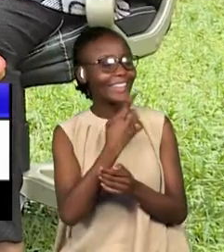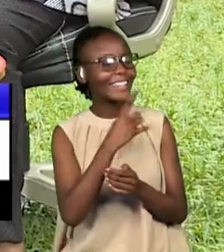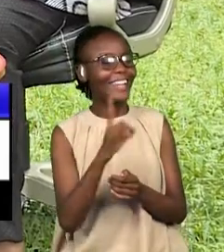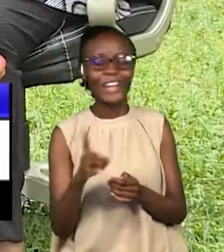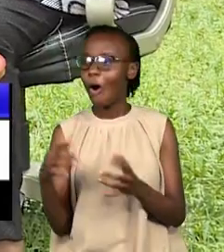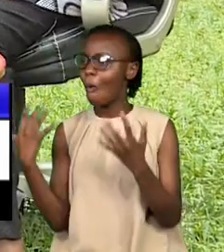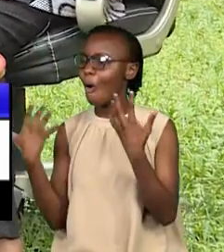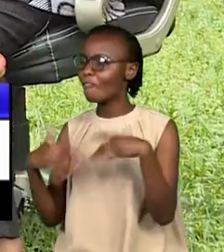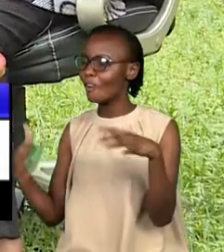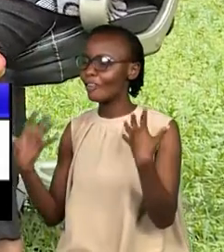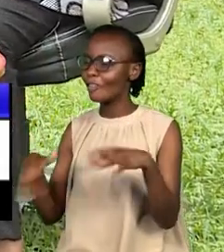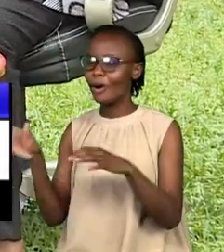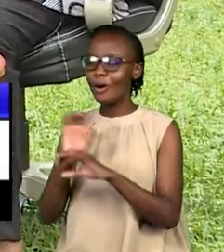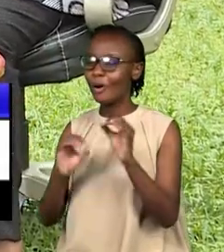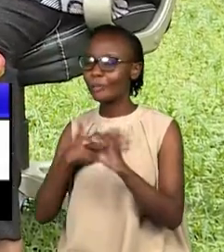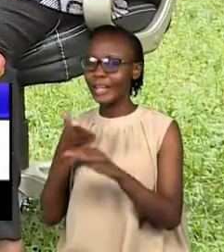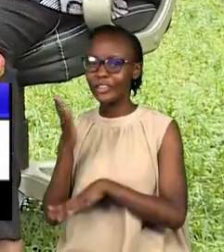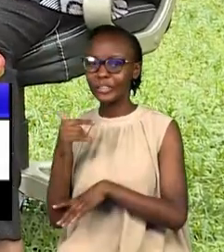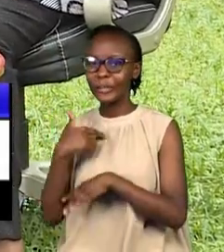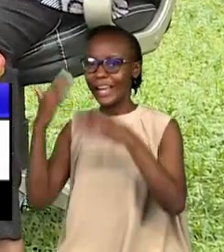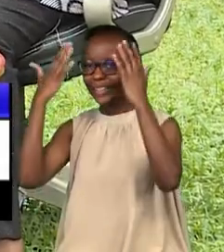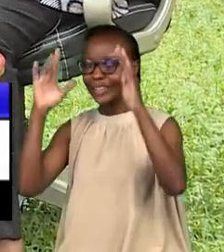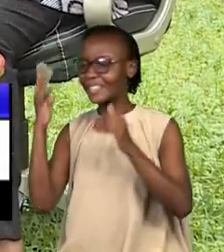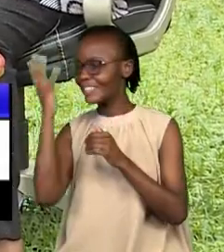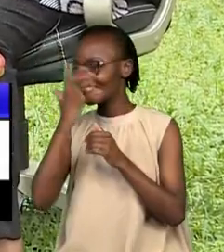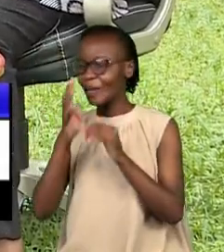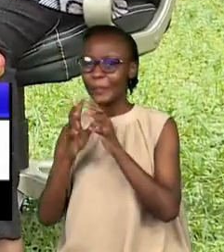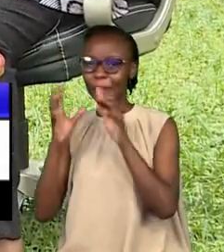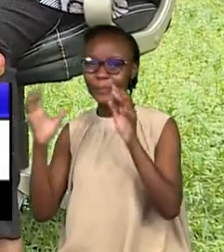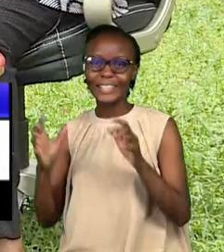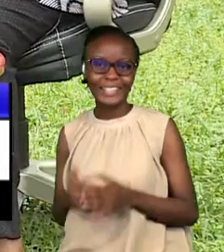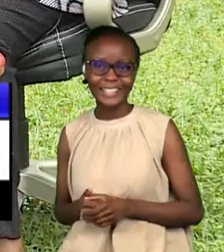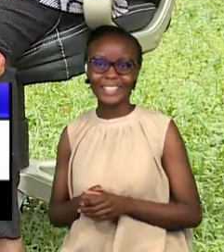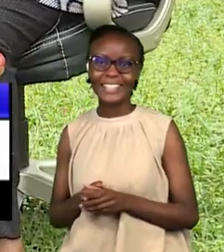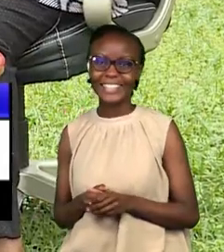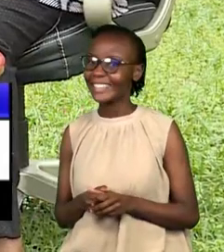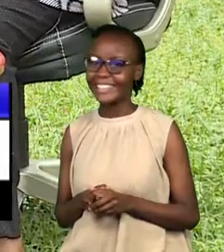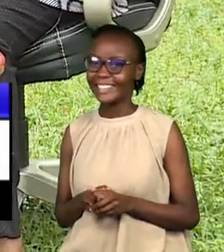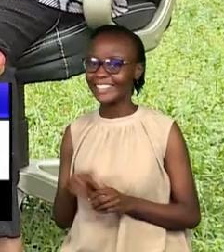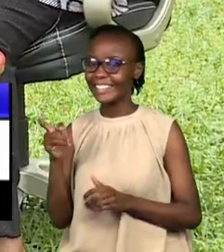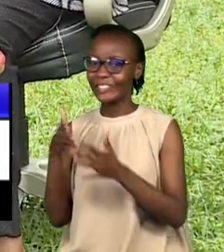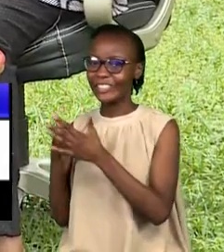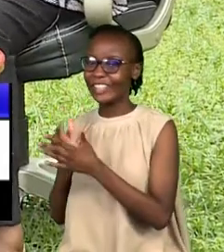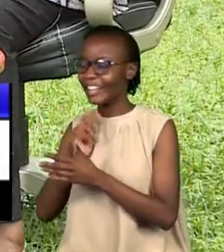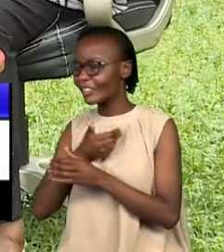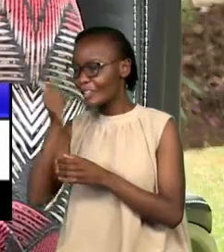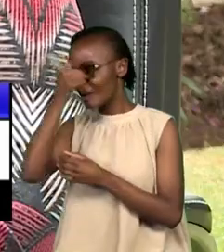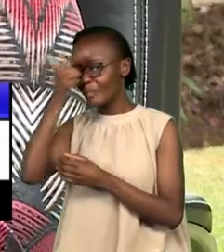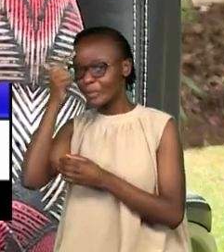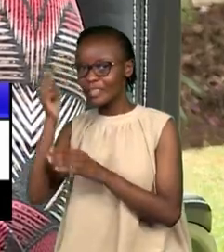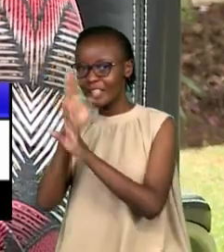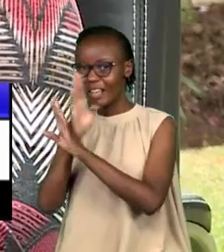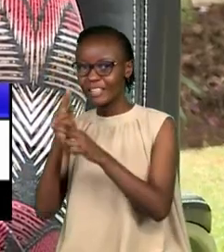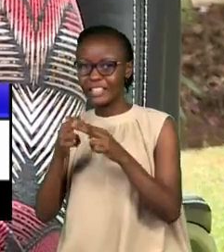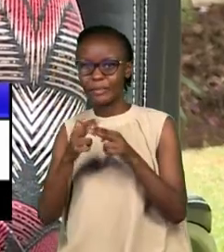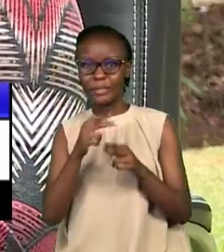my goodness, that is Sheng for real. Eh? The new Sheng where they keep locking us out because they keep changing the names. Yeah. What's your